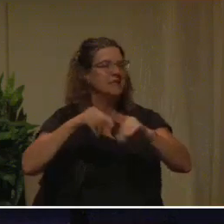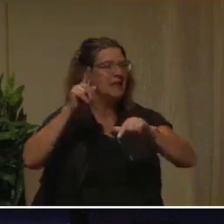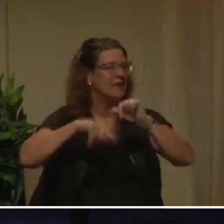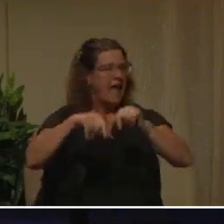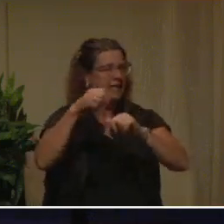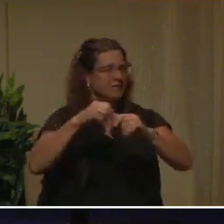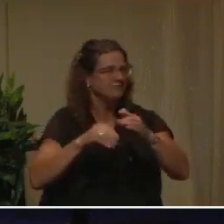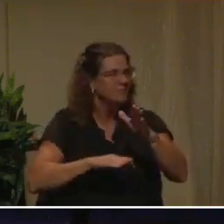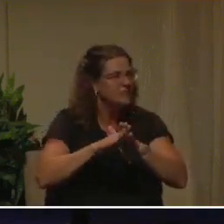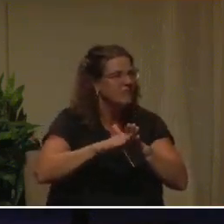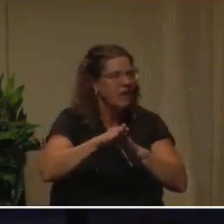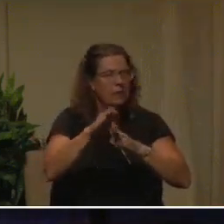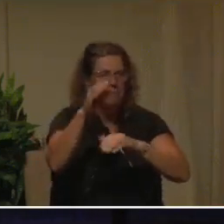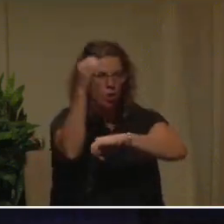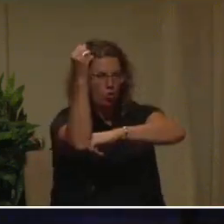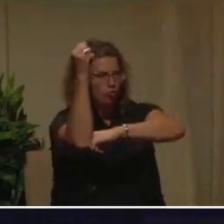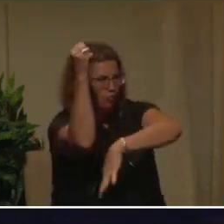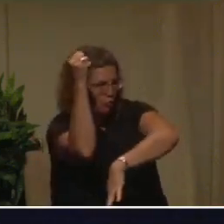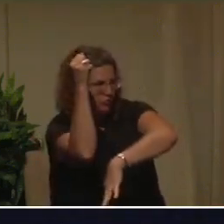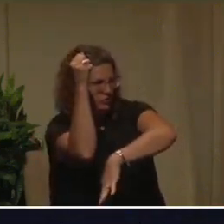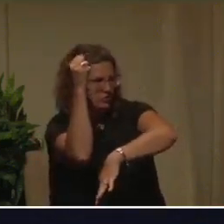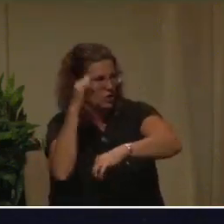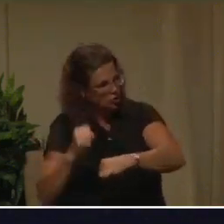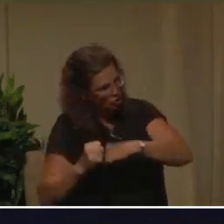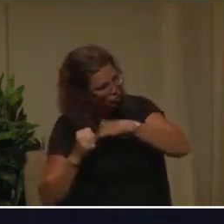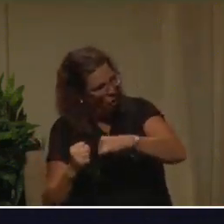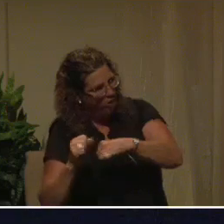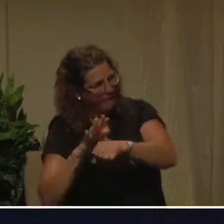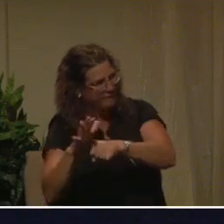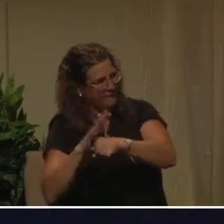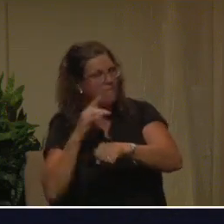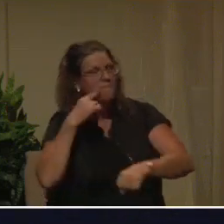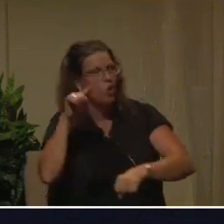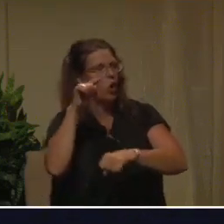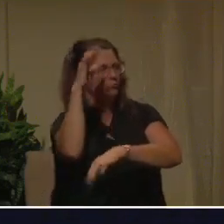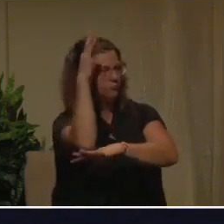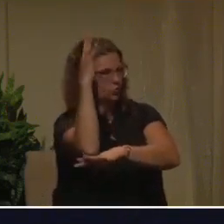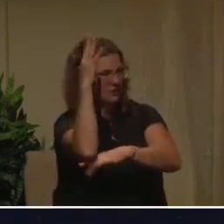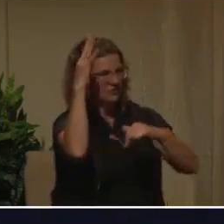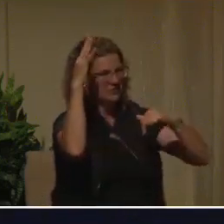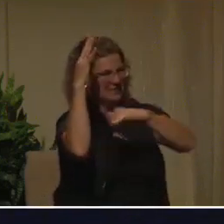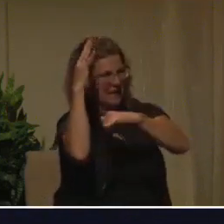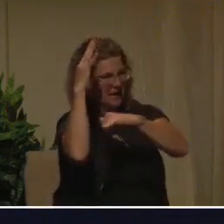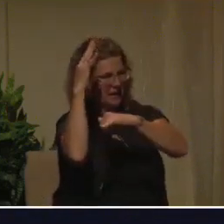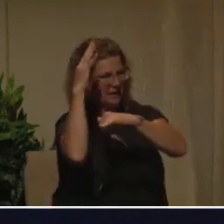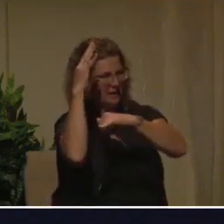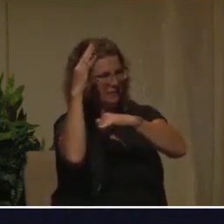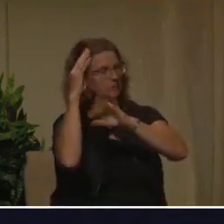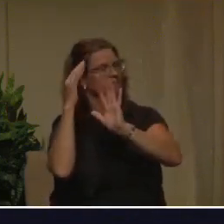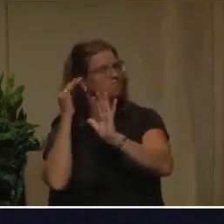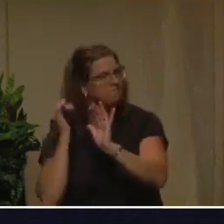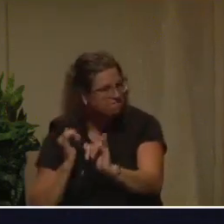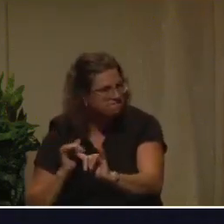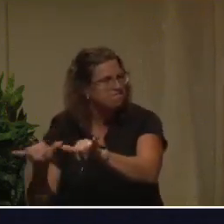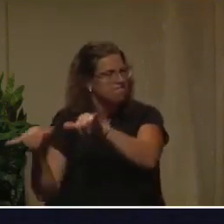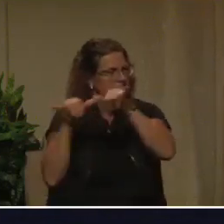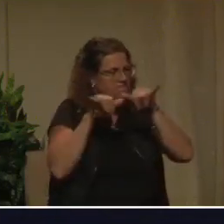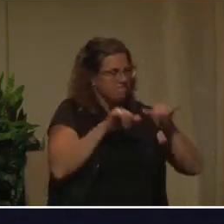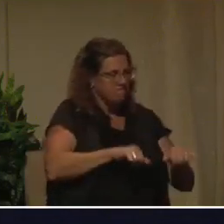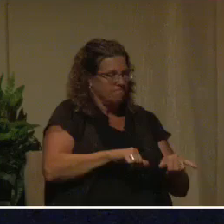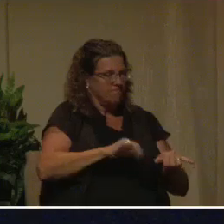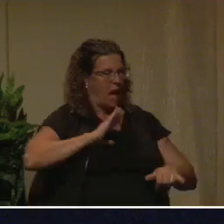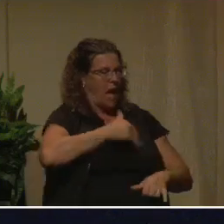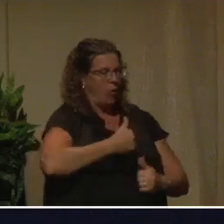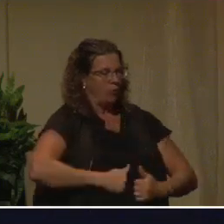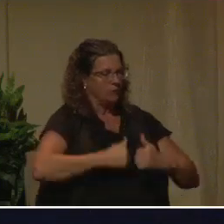And what a beautiful picture of what resiliency is. God's intention is that through all of the hardships of our life, through all of the things we cope